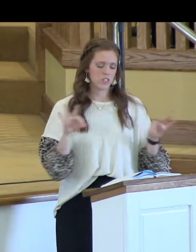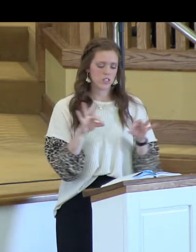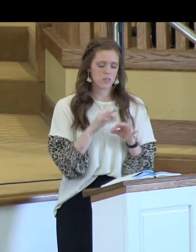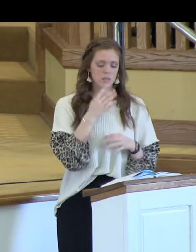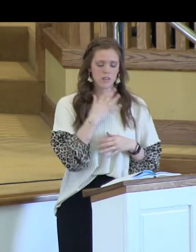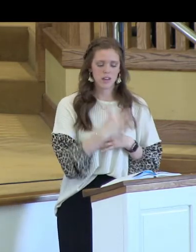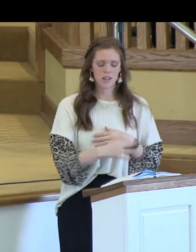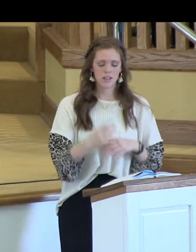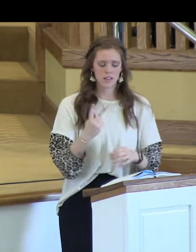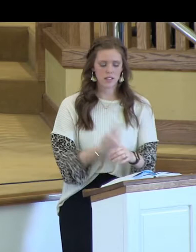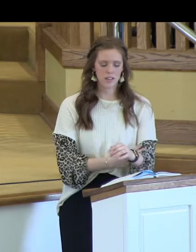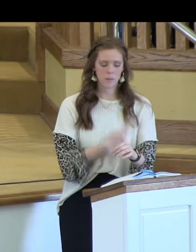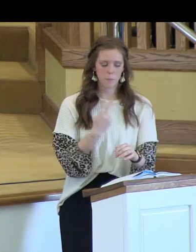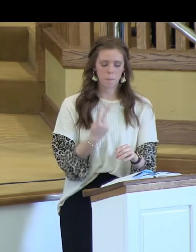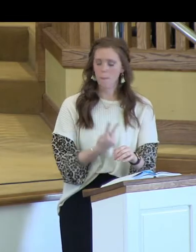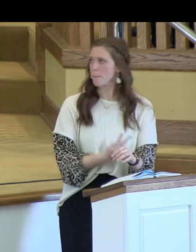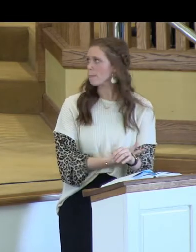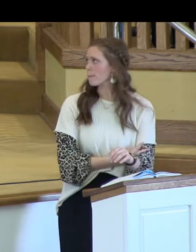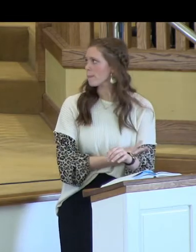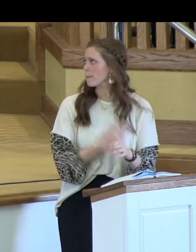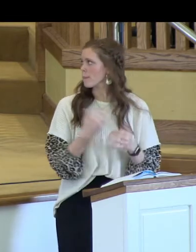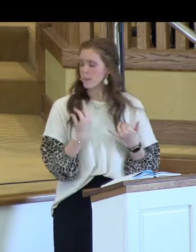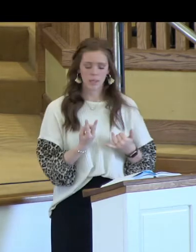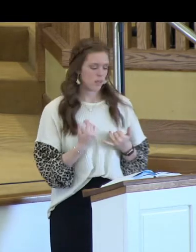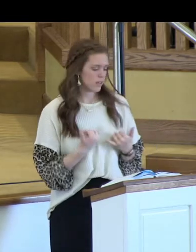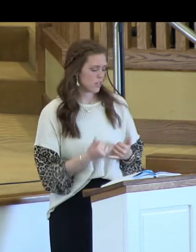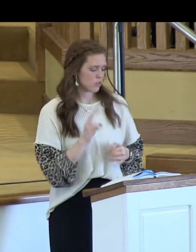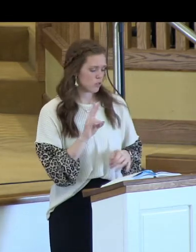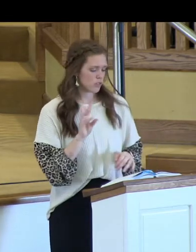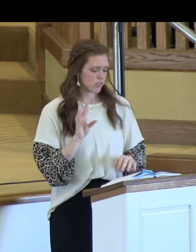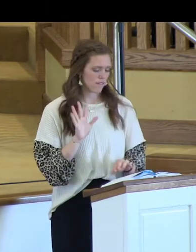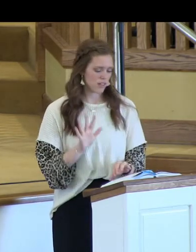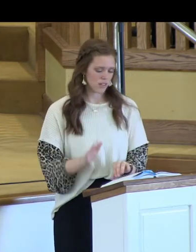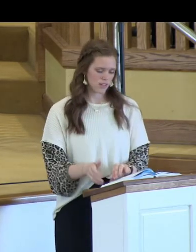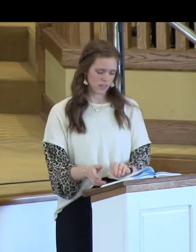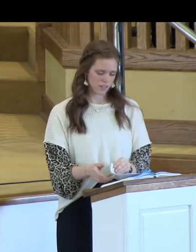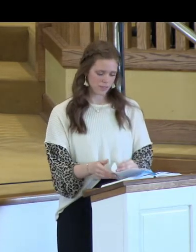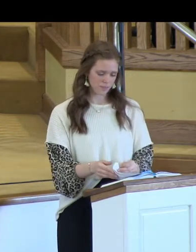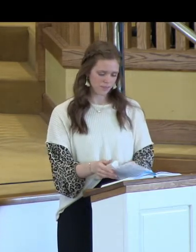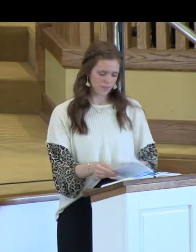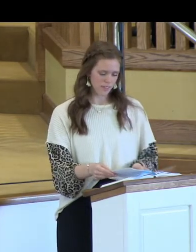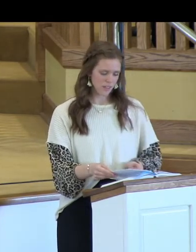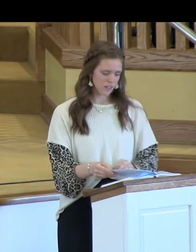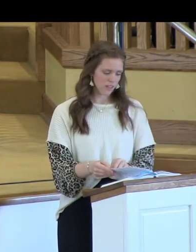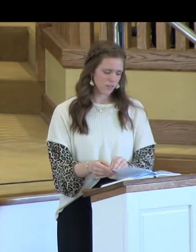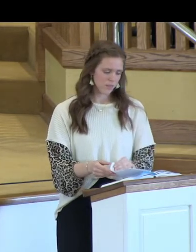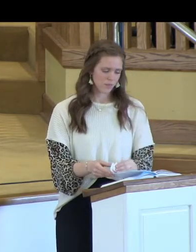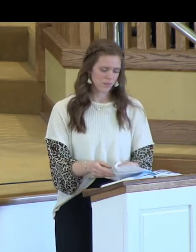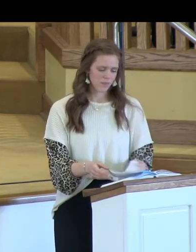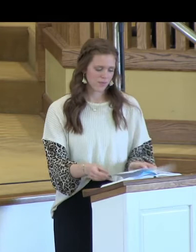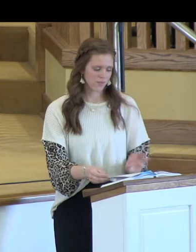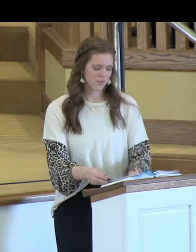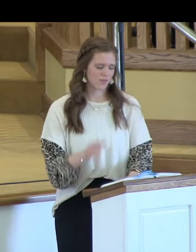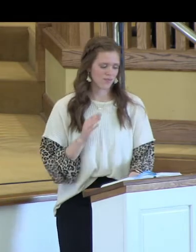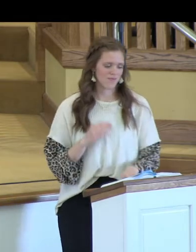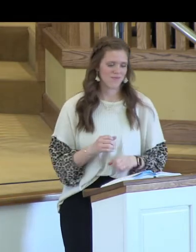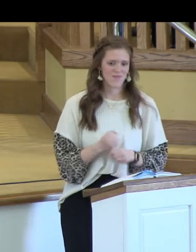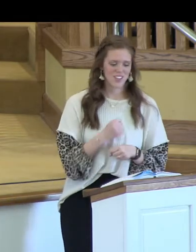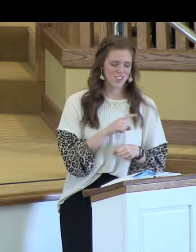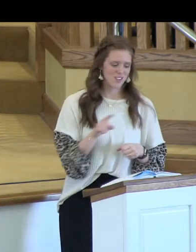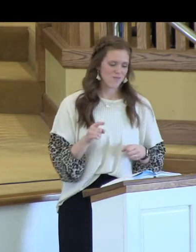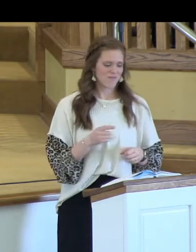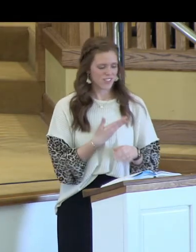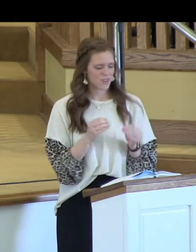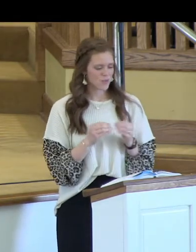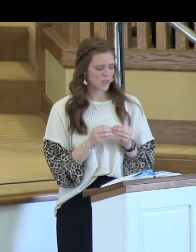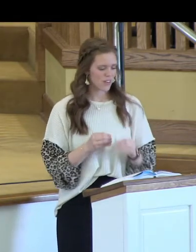blood of the Lamb. Go ahead and turn to number 265. I'm going to make y'all have a little concert for Jesus.